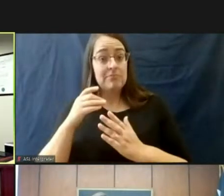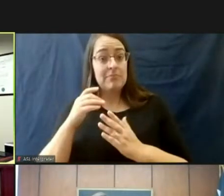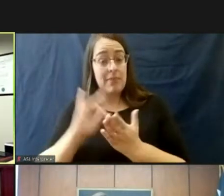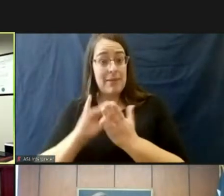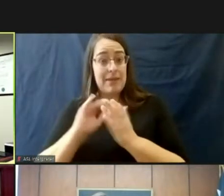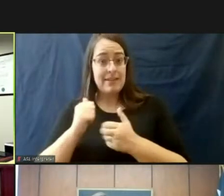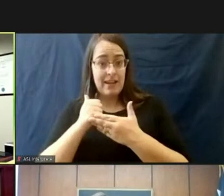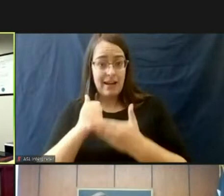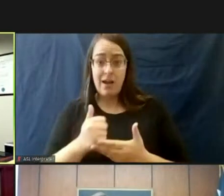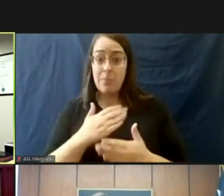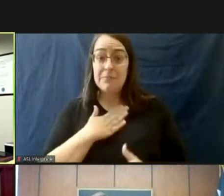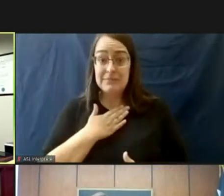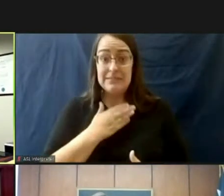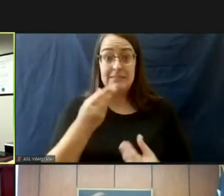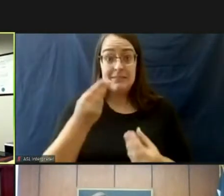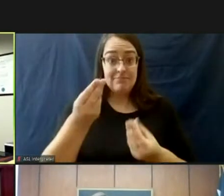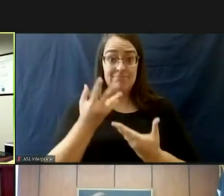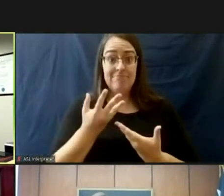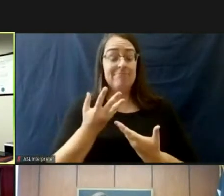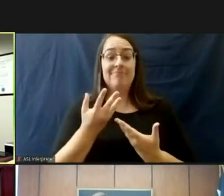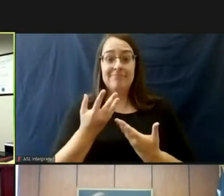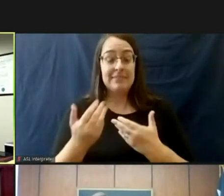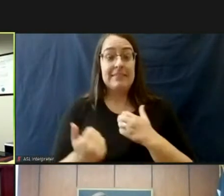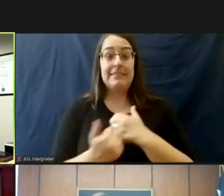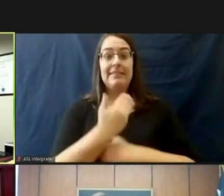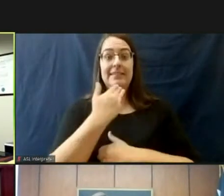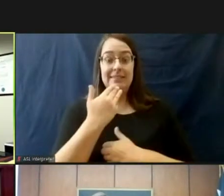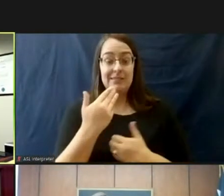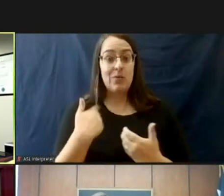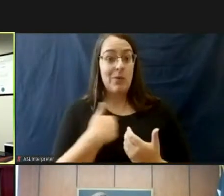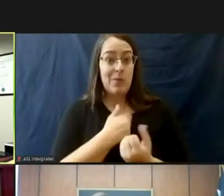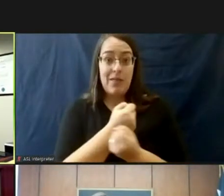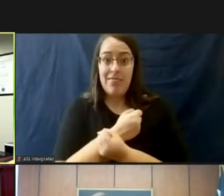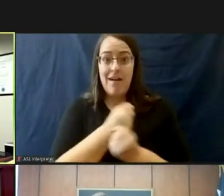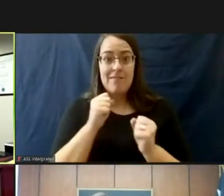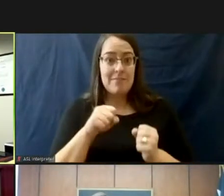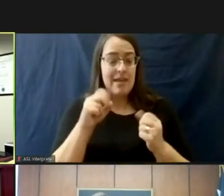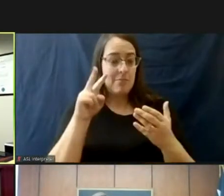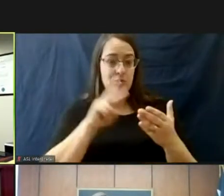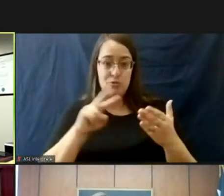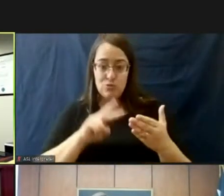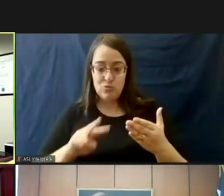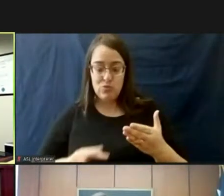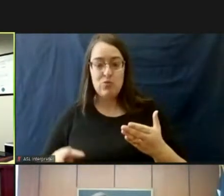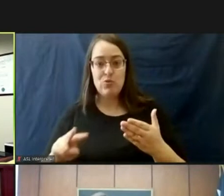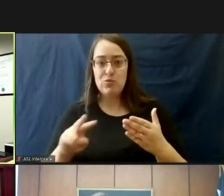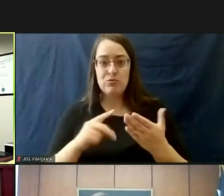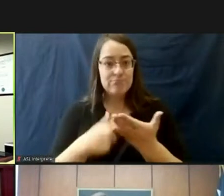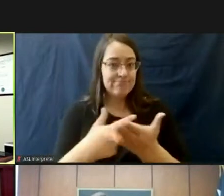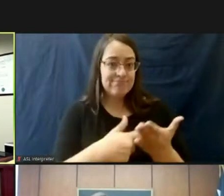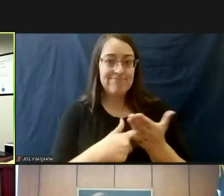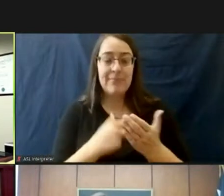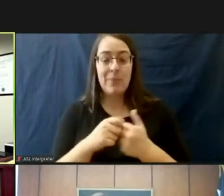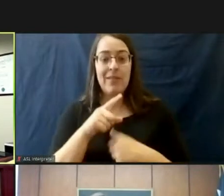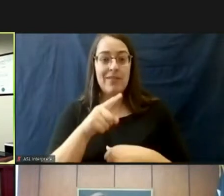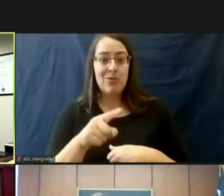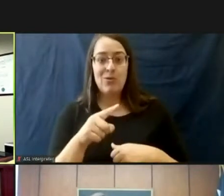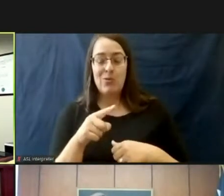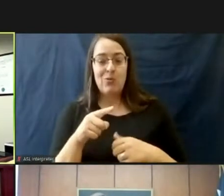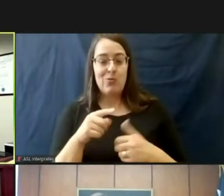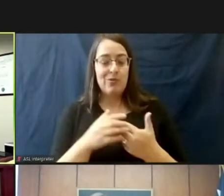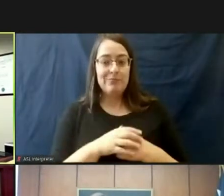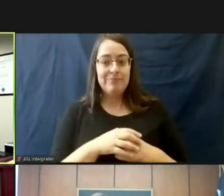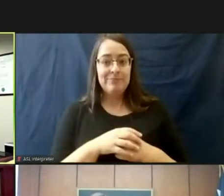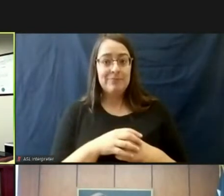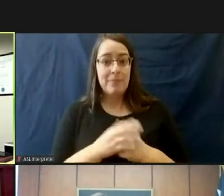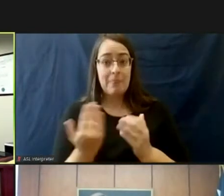to produce that trial, which we would love to be able to critique with you in terms of its validity. So again,